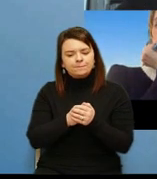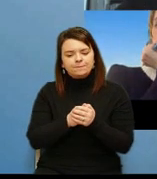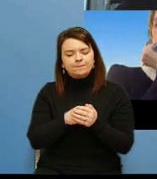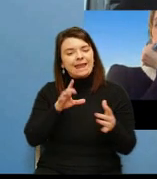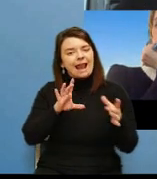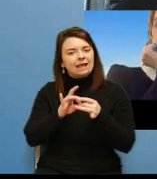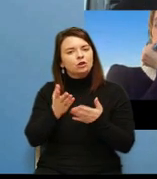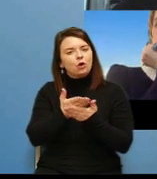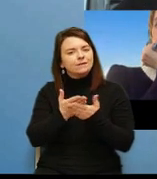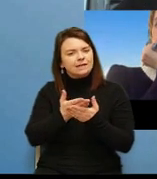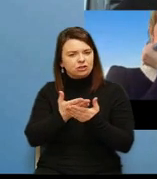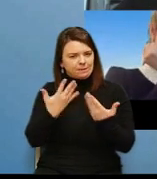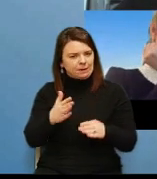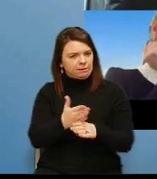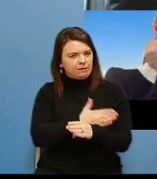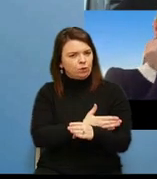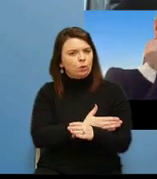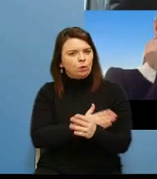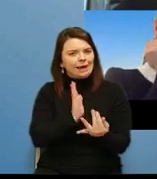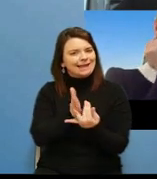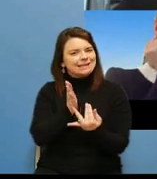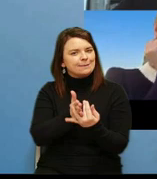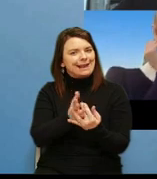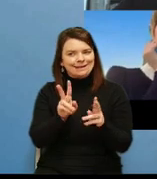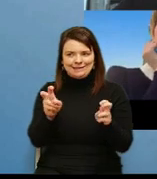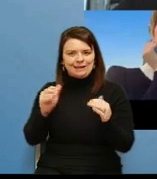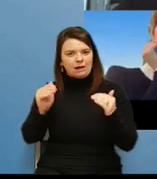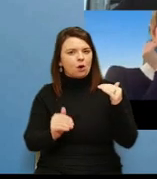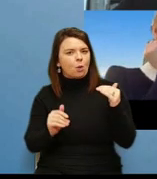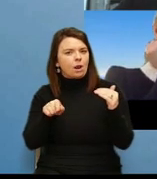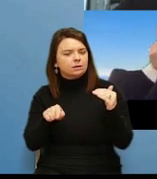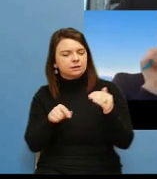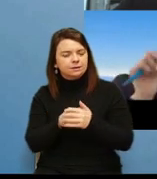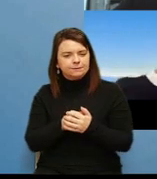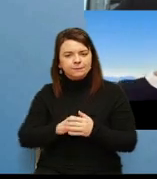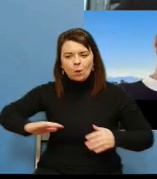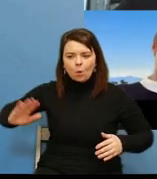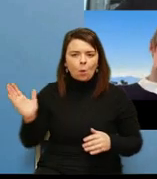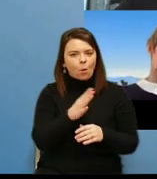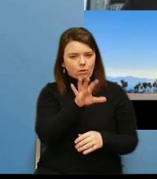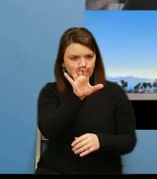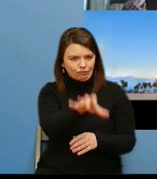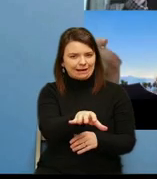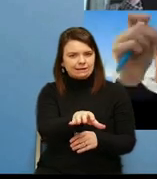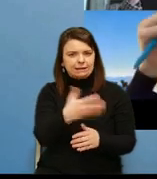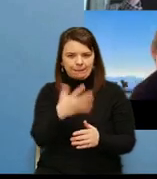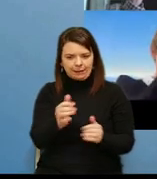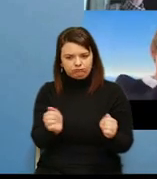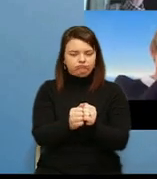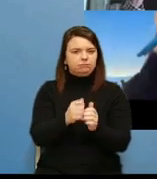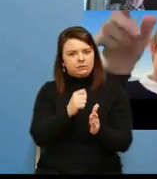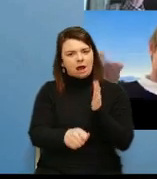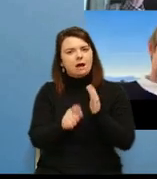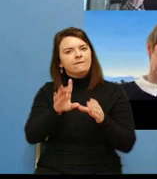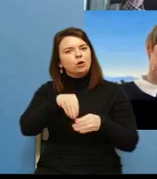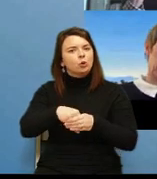Apologies. Oh, the inclusion health. And that actually ties in the conversation we had earlier on with regards to accessibility and inequality. All